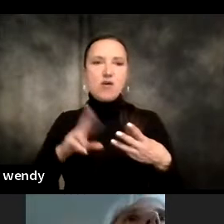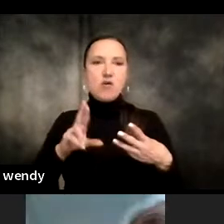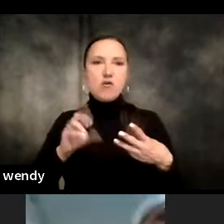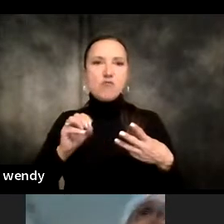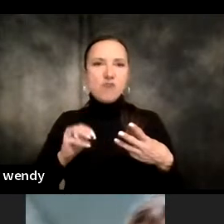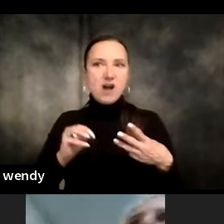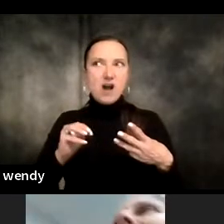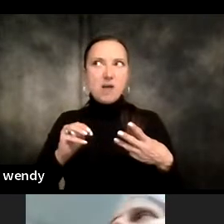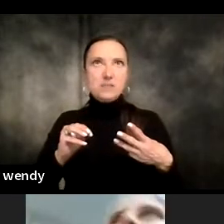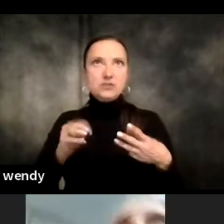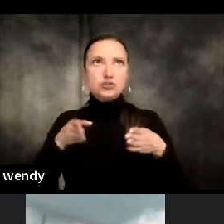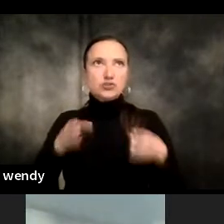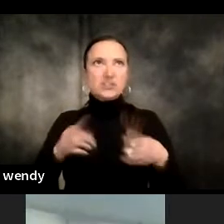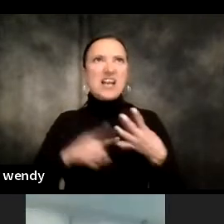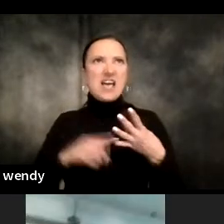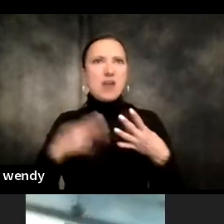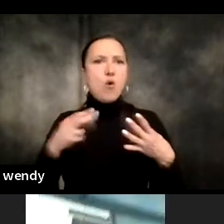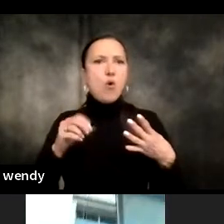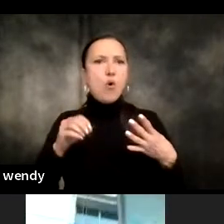Holbrook Terrace.